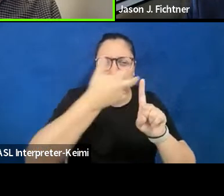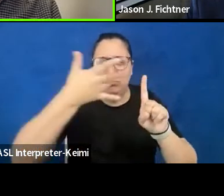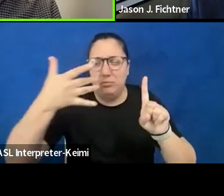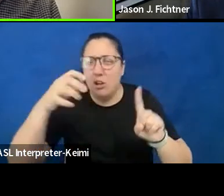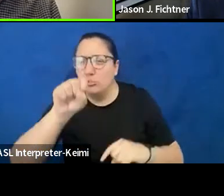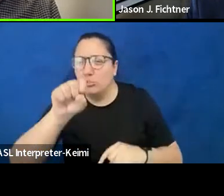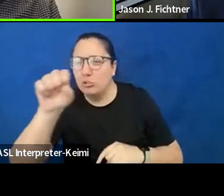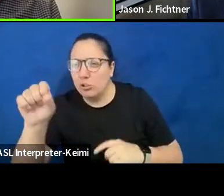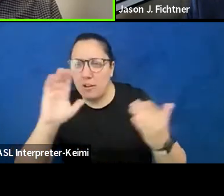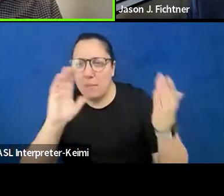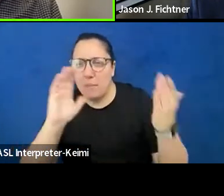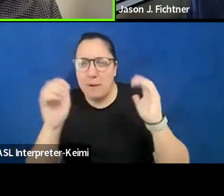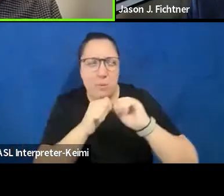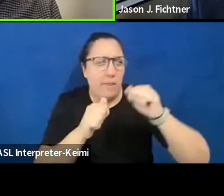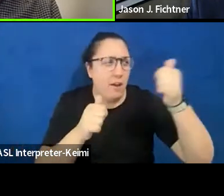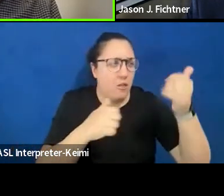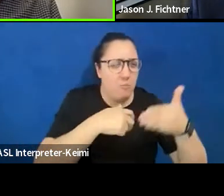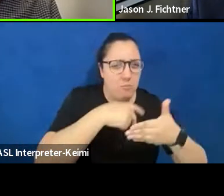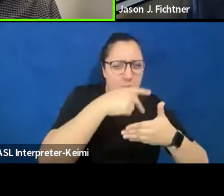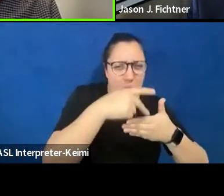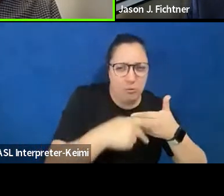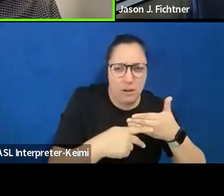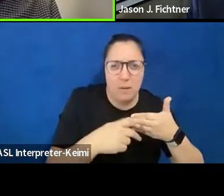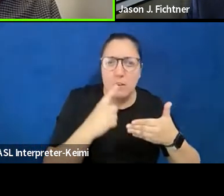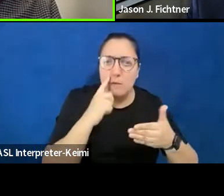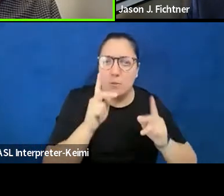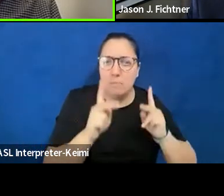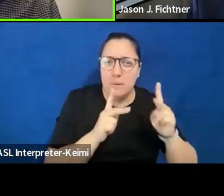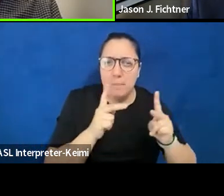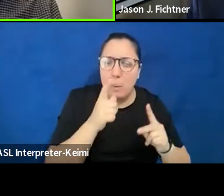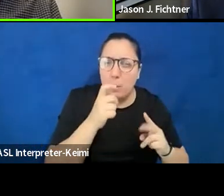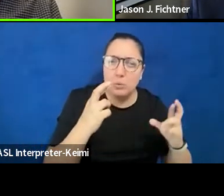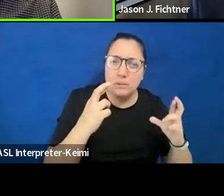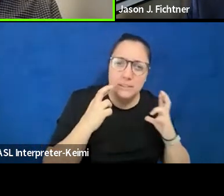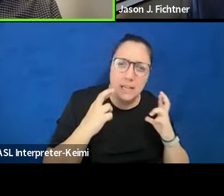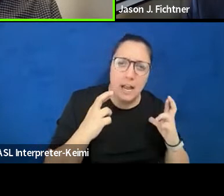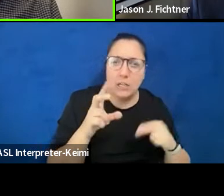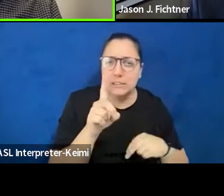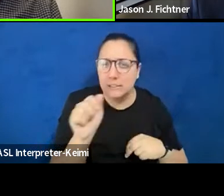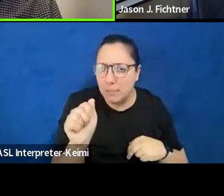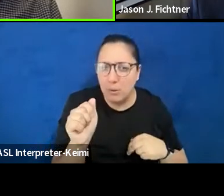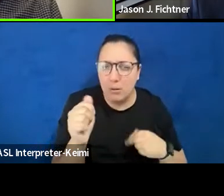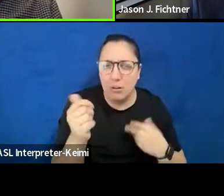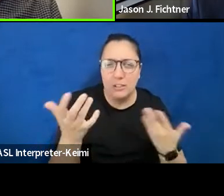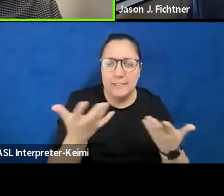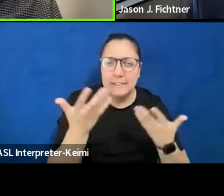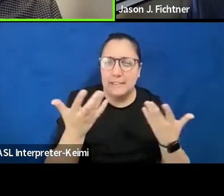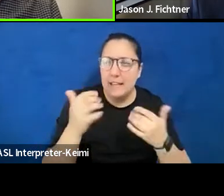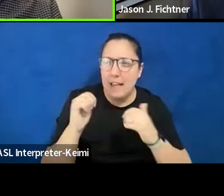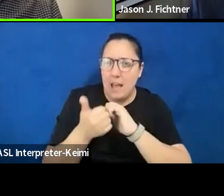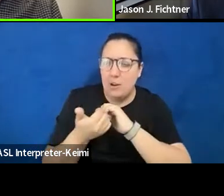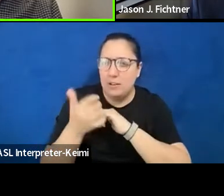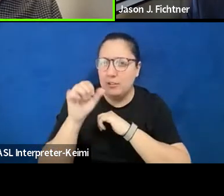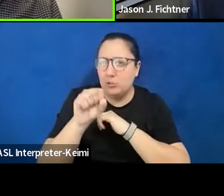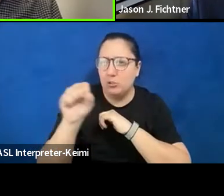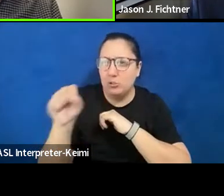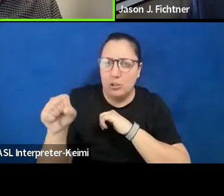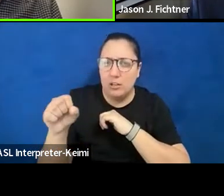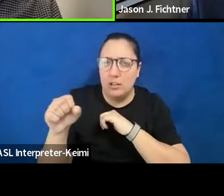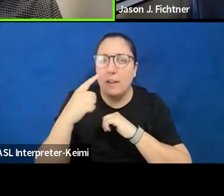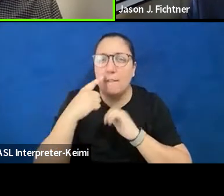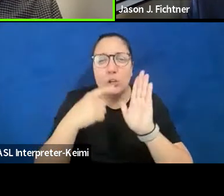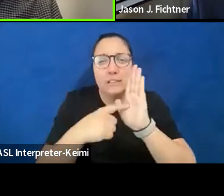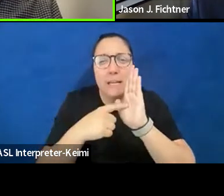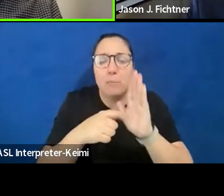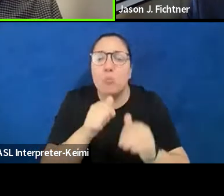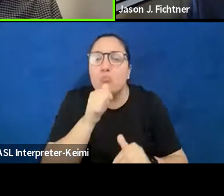other programs for people who are retired or disabled? How does it fit in next to things like private